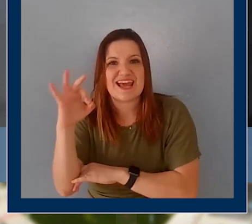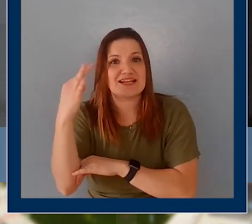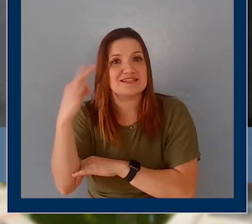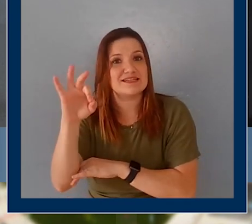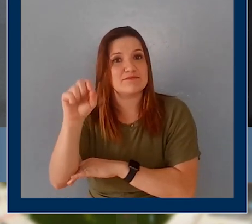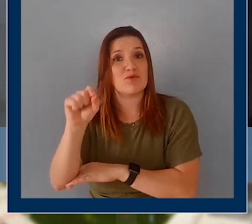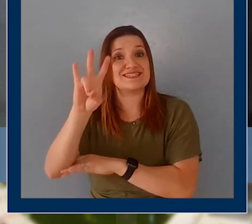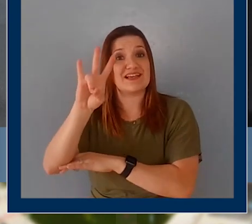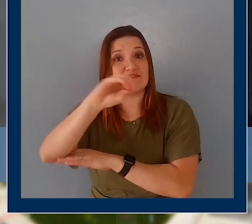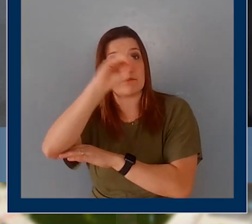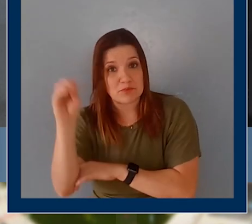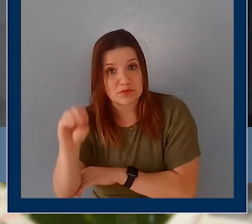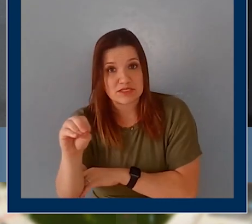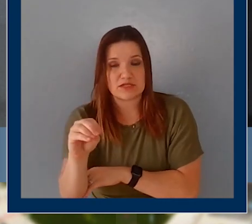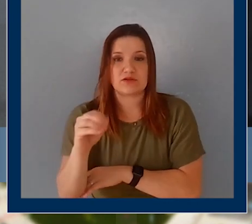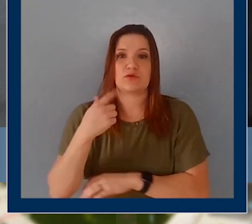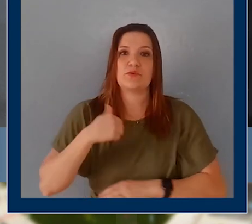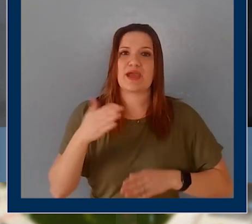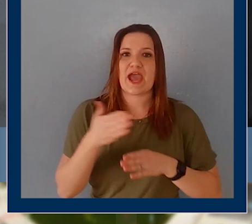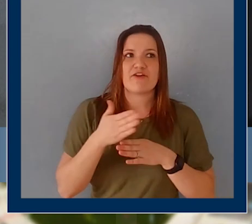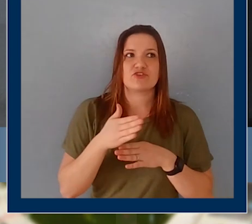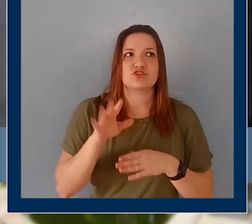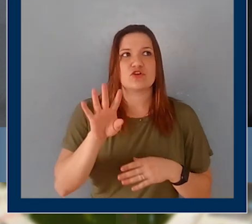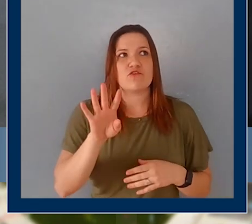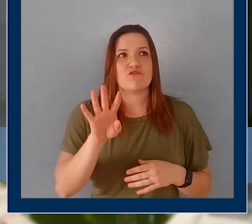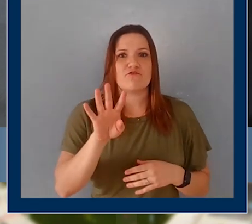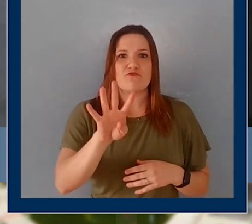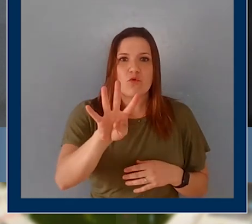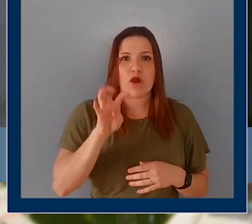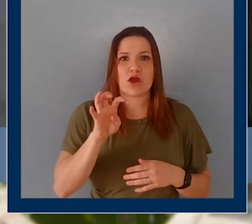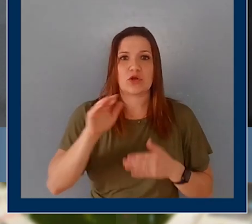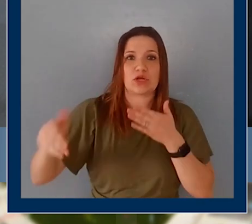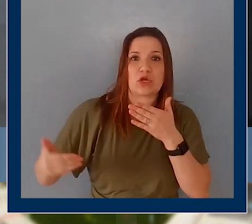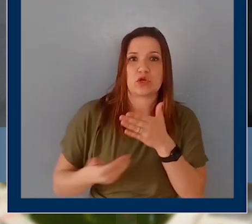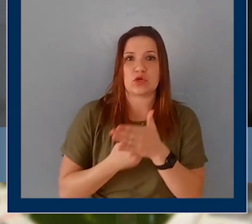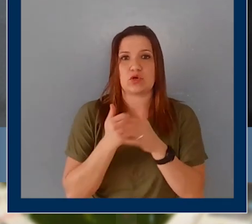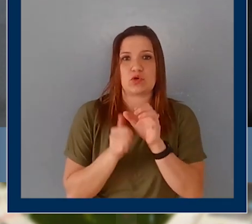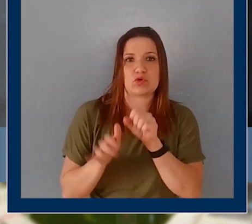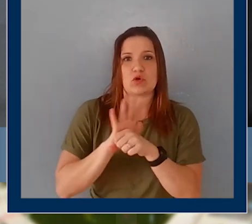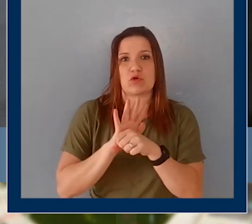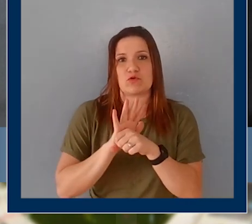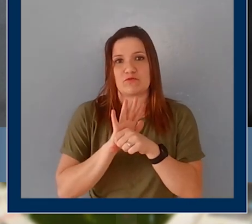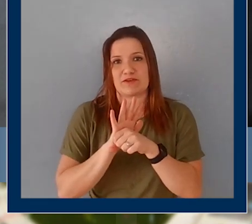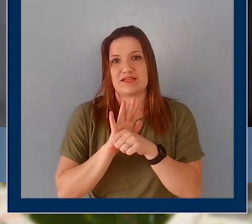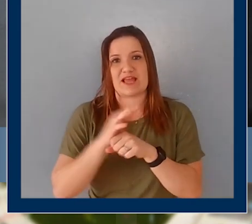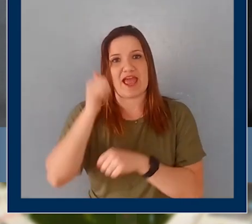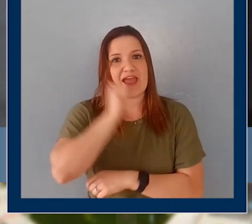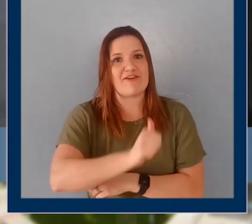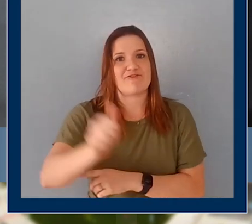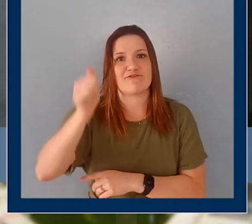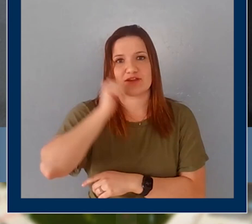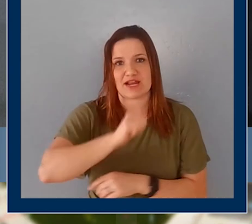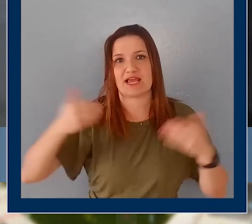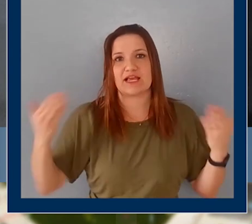cumulative positivity rate statewide. So Tulare County definitely has been running at a higher rate. And if I look just back over the